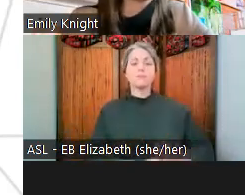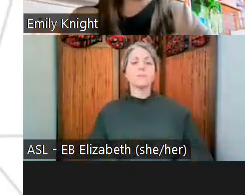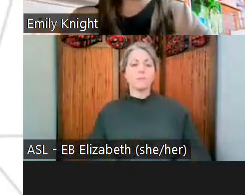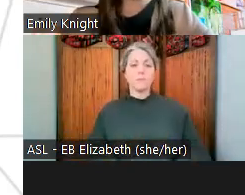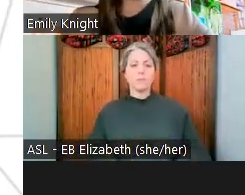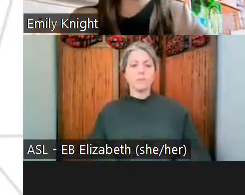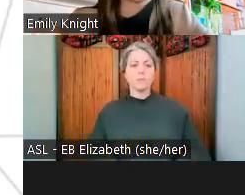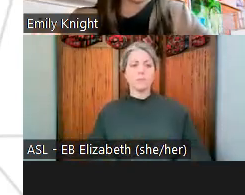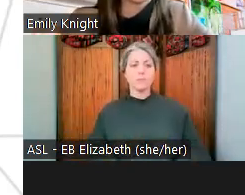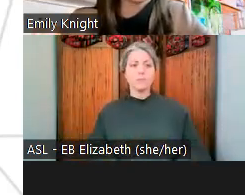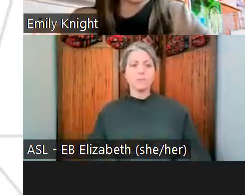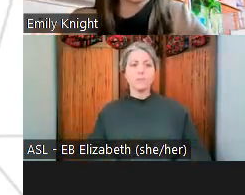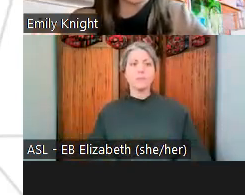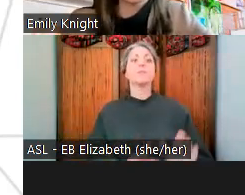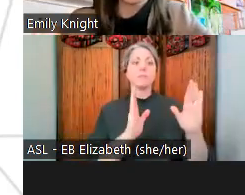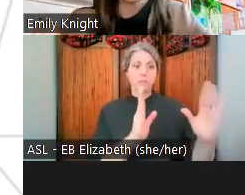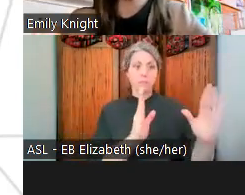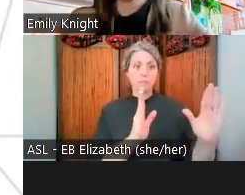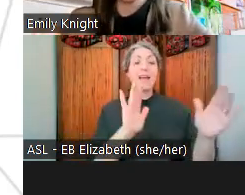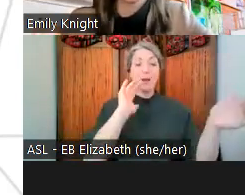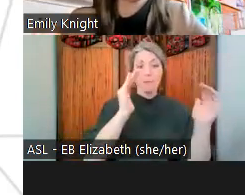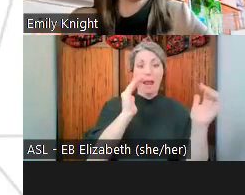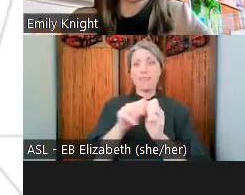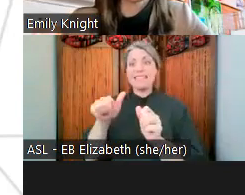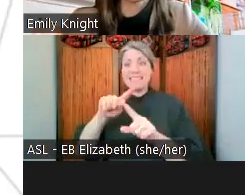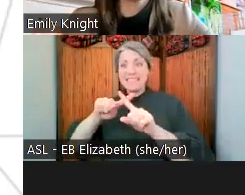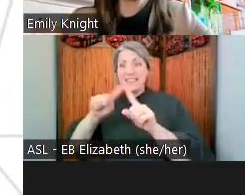And then we compared that set of dot movies to a different set